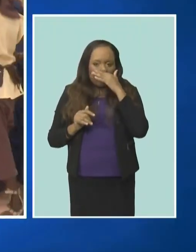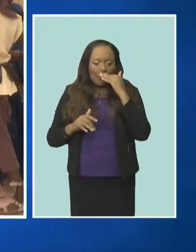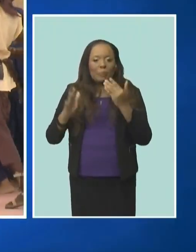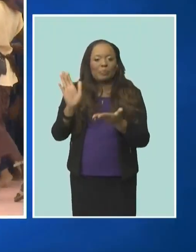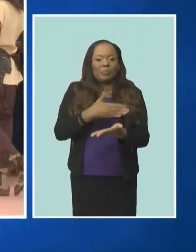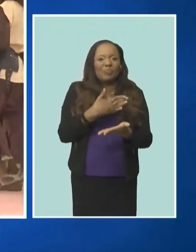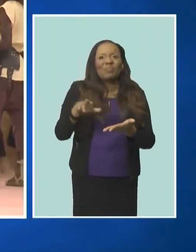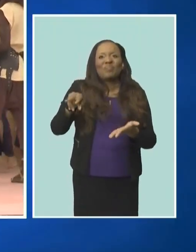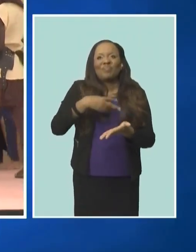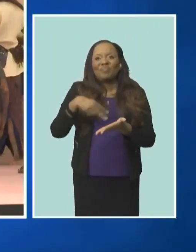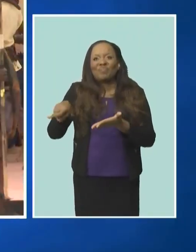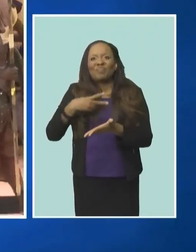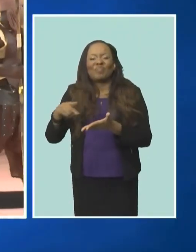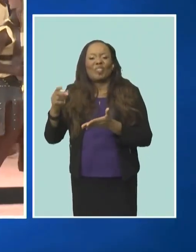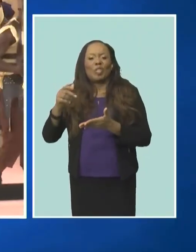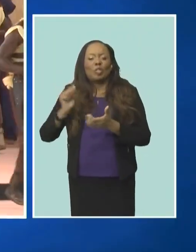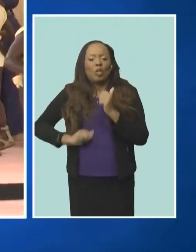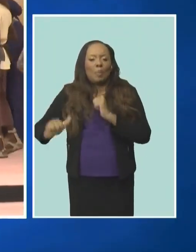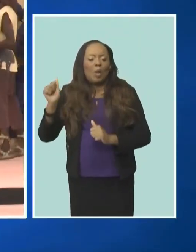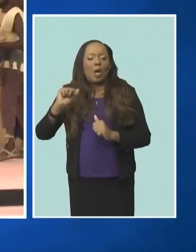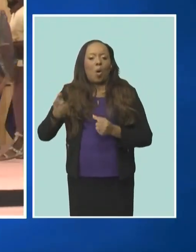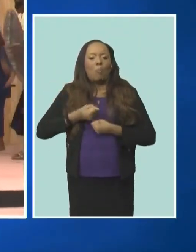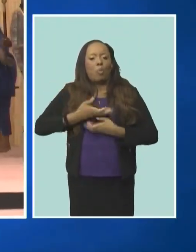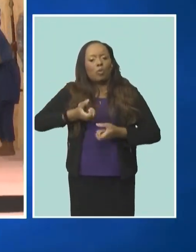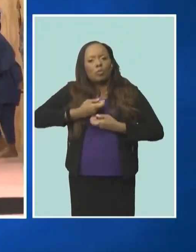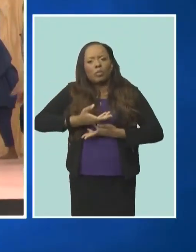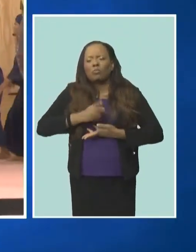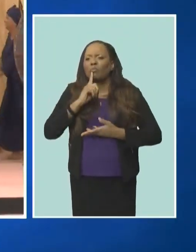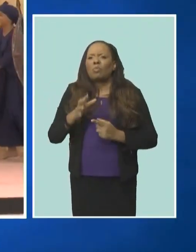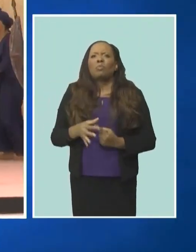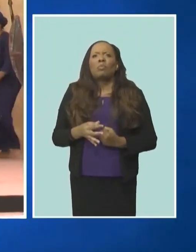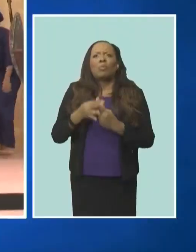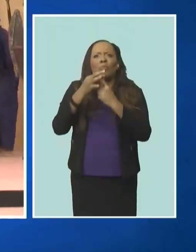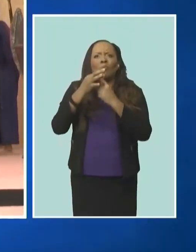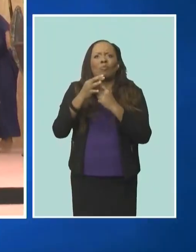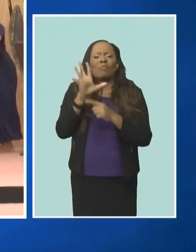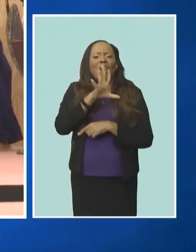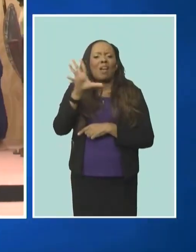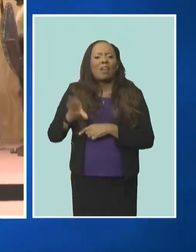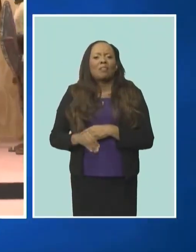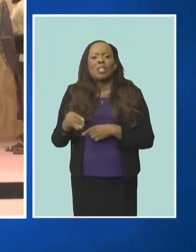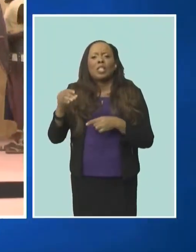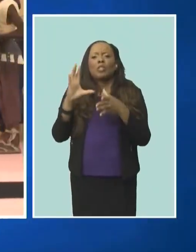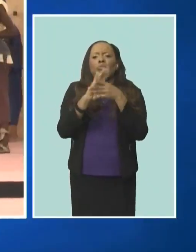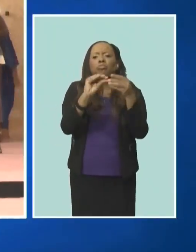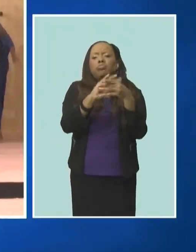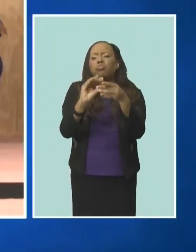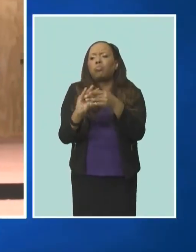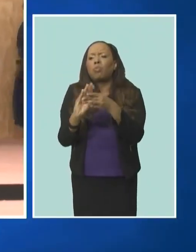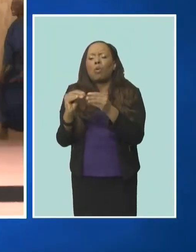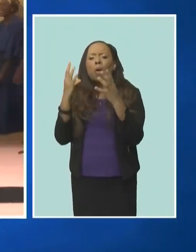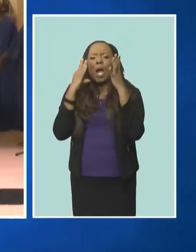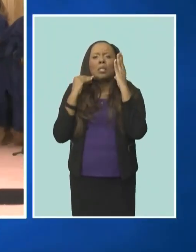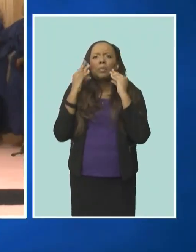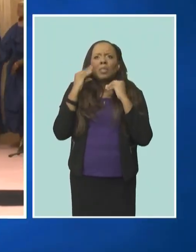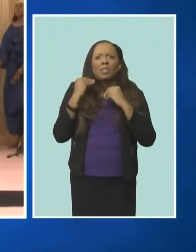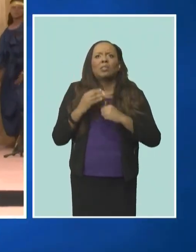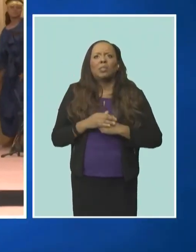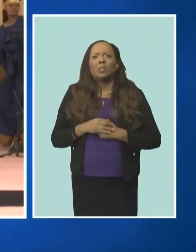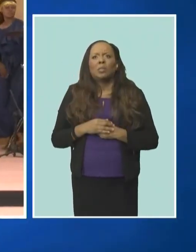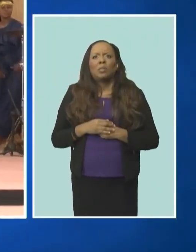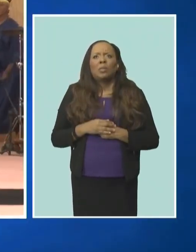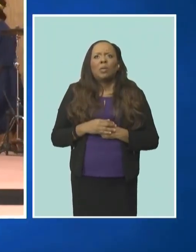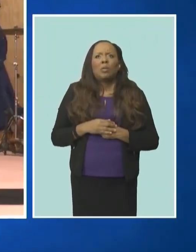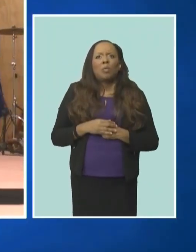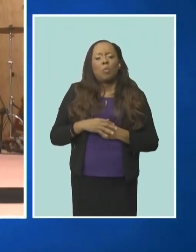dance, drama, and poetry is described as a unique African storytelling experience presented by a joint 150